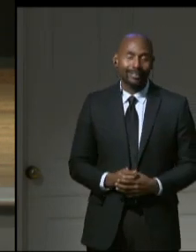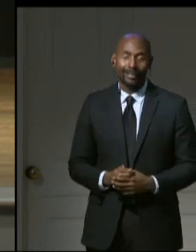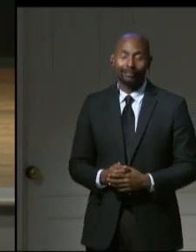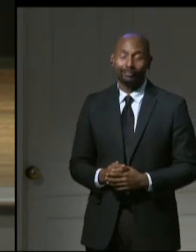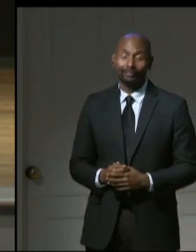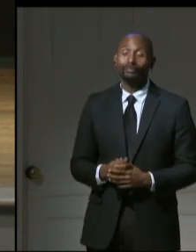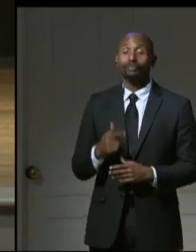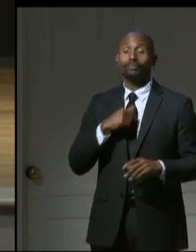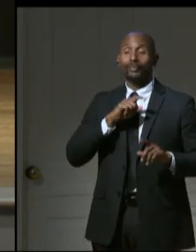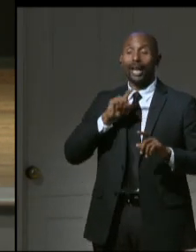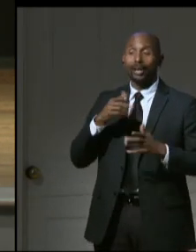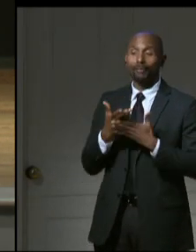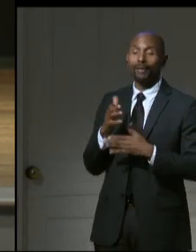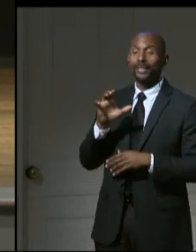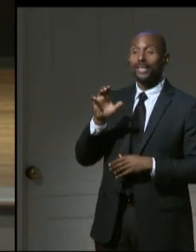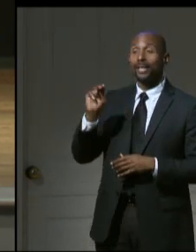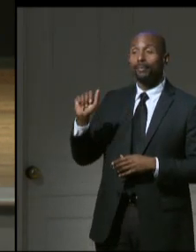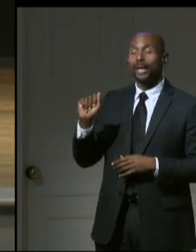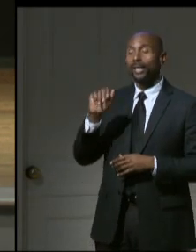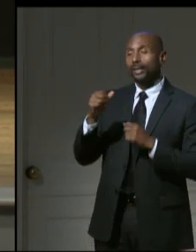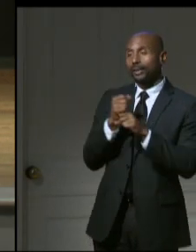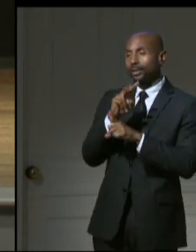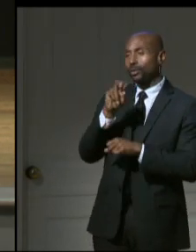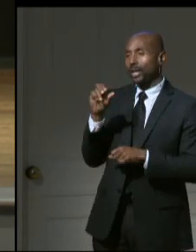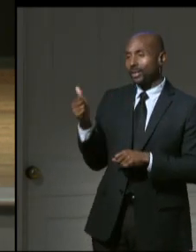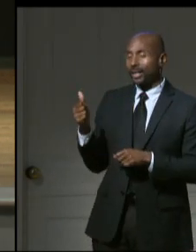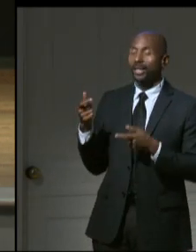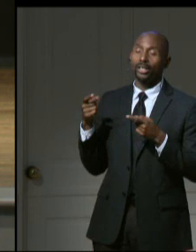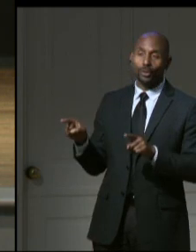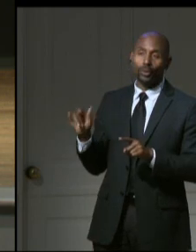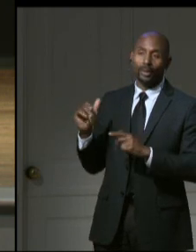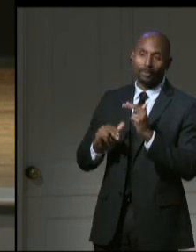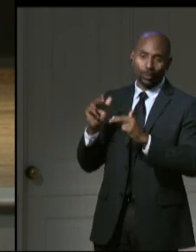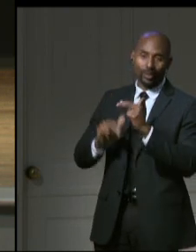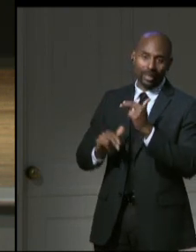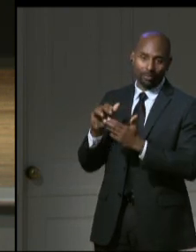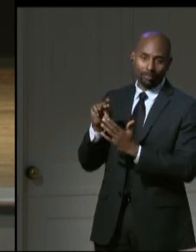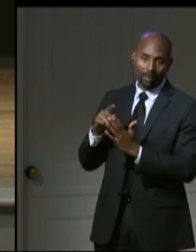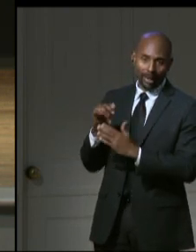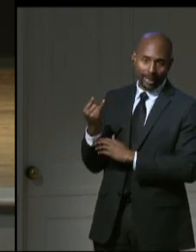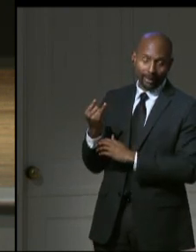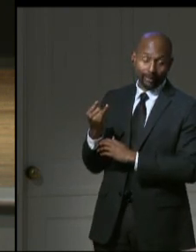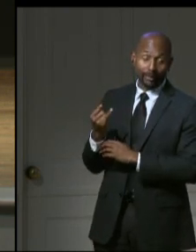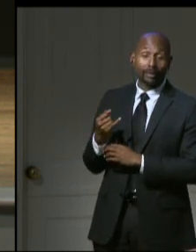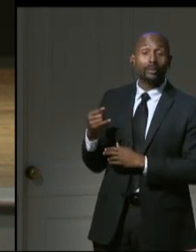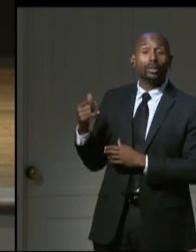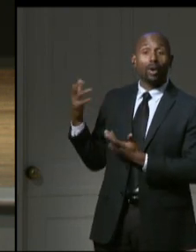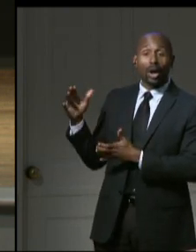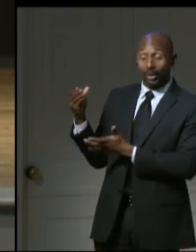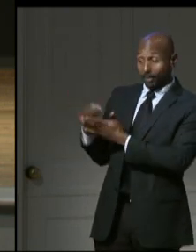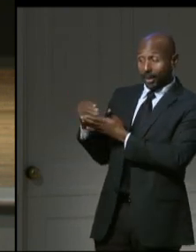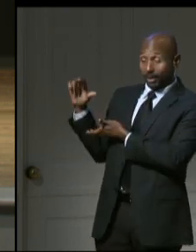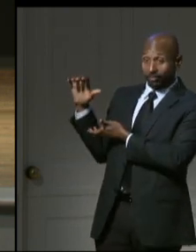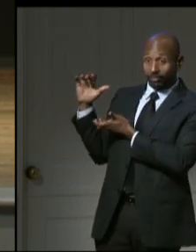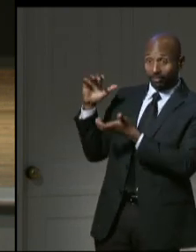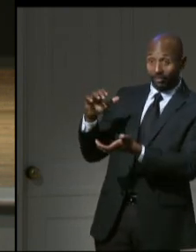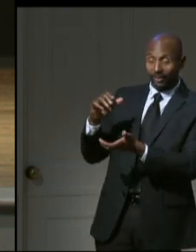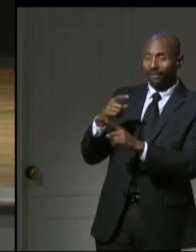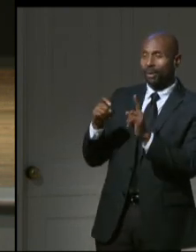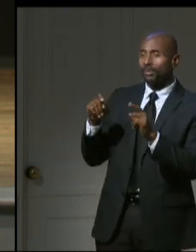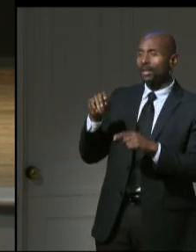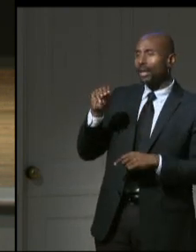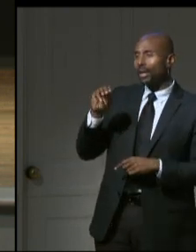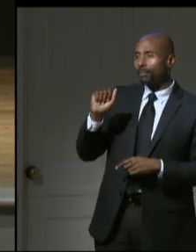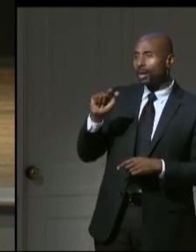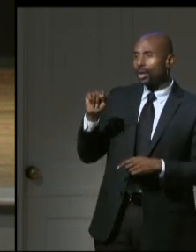I came to the museum in 2010 in the middle of this building project, and money had been given by the Maltese,